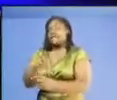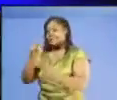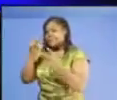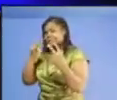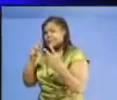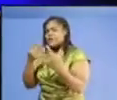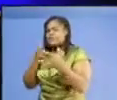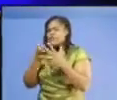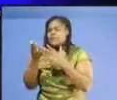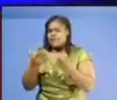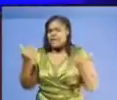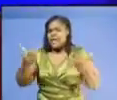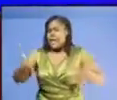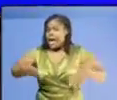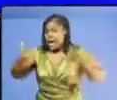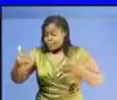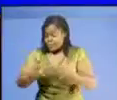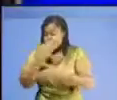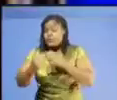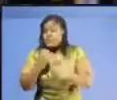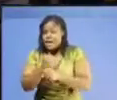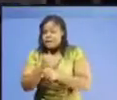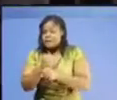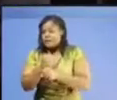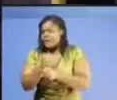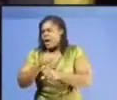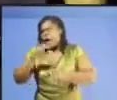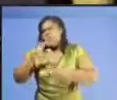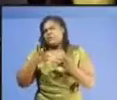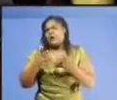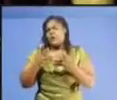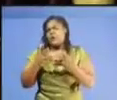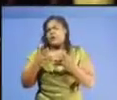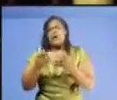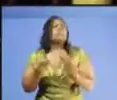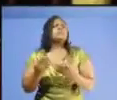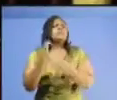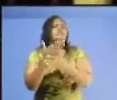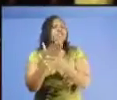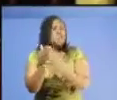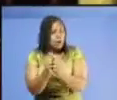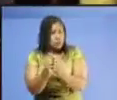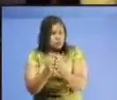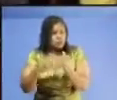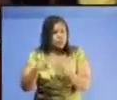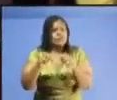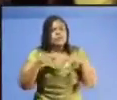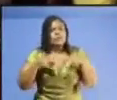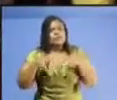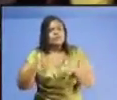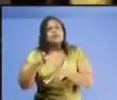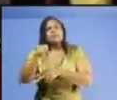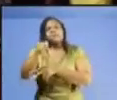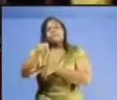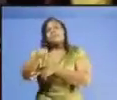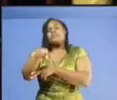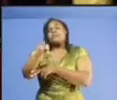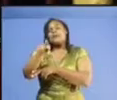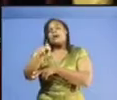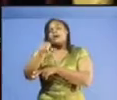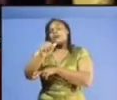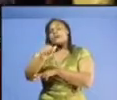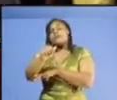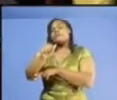say, Happy New Year. I want to walk today down through the road called